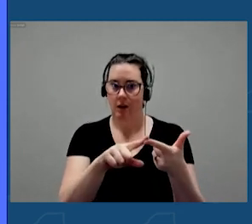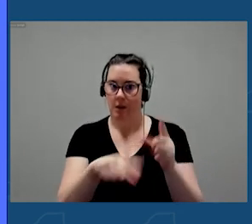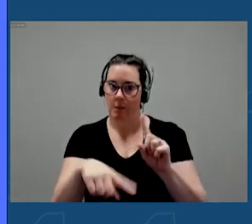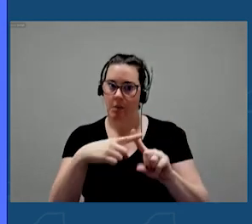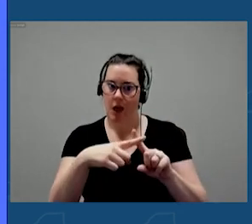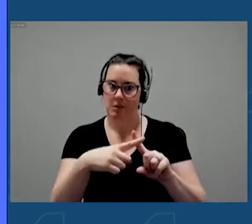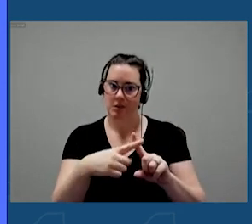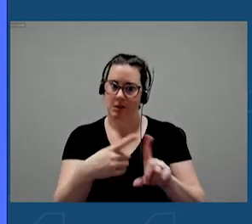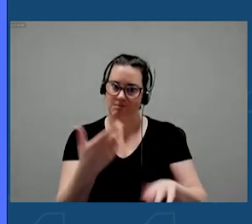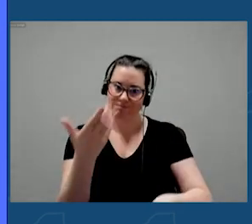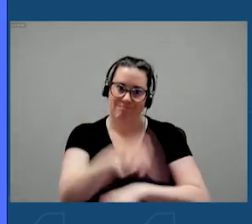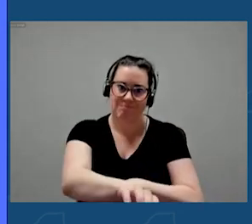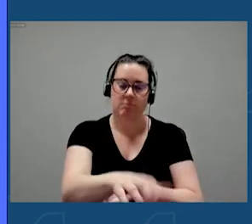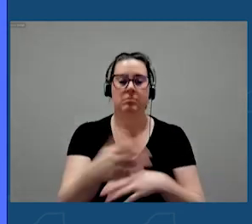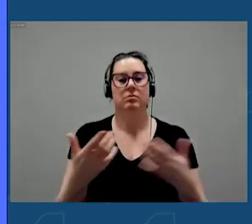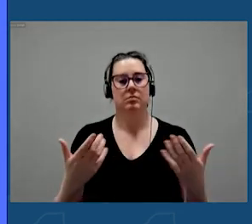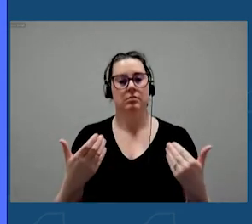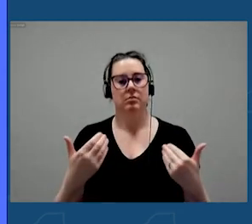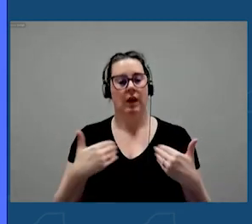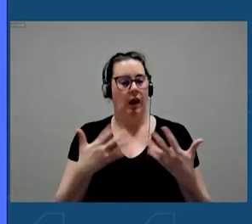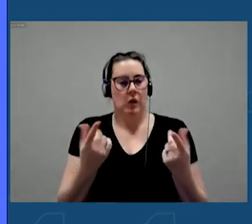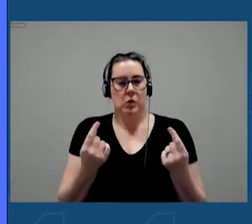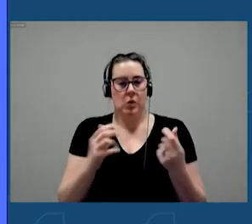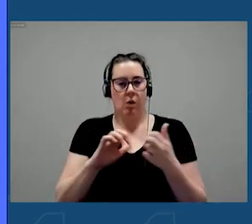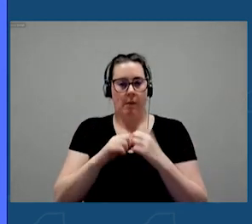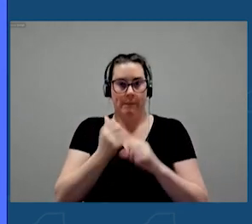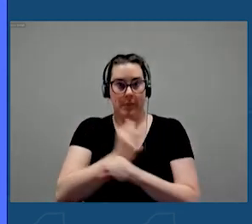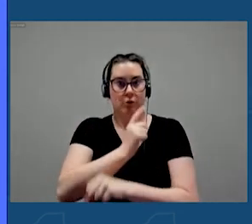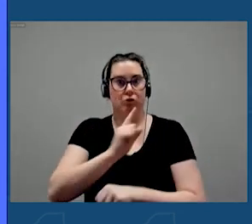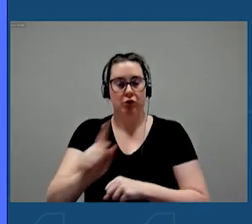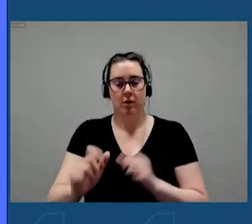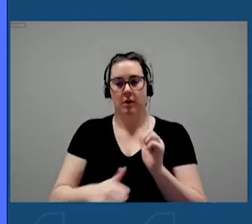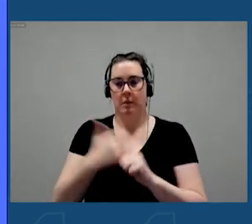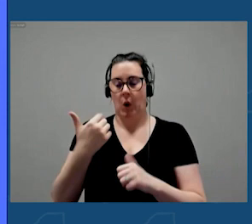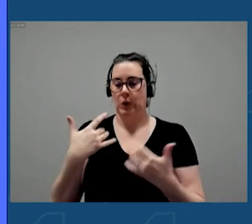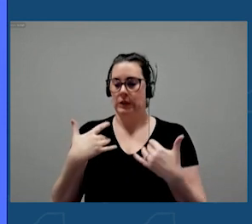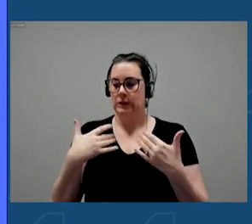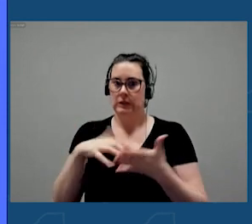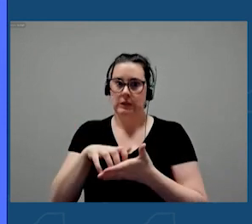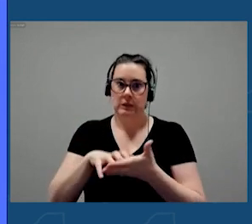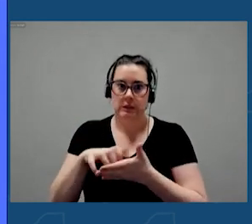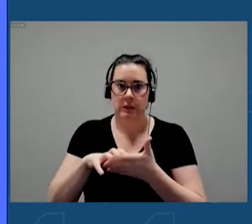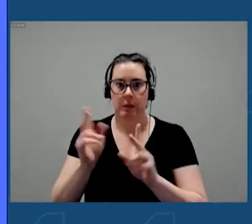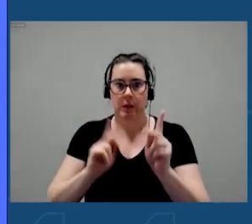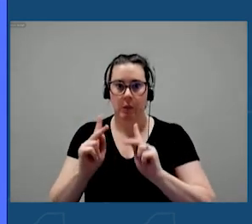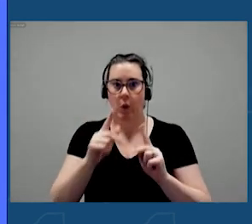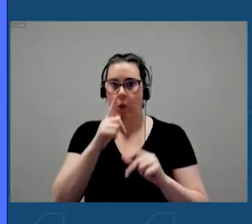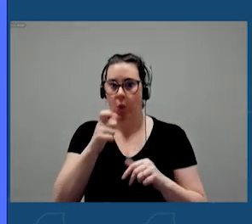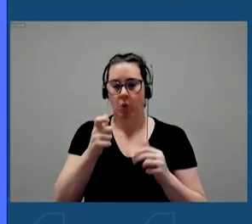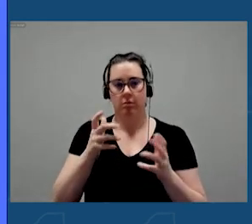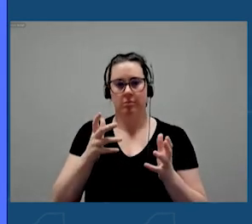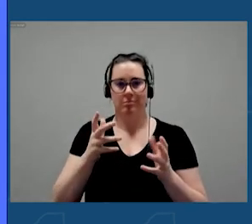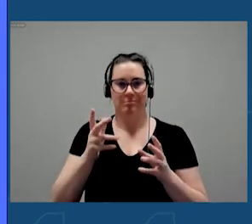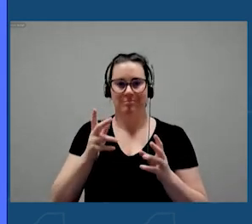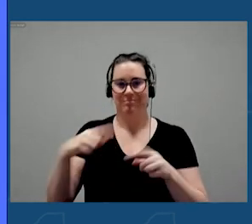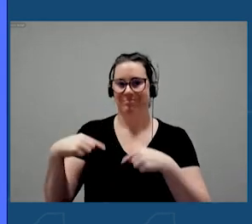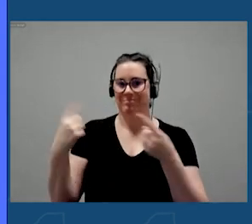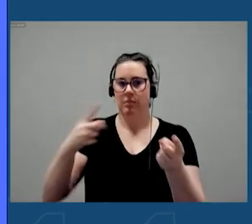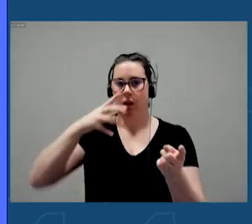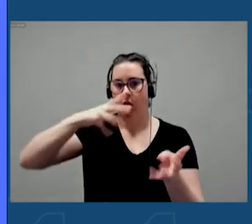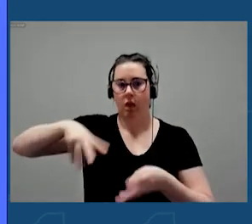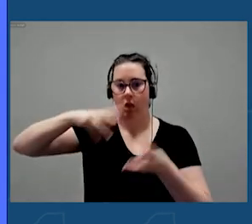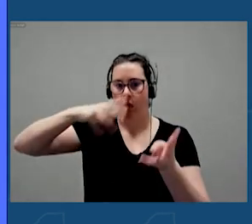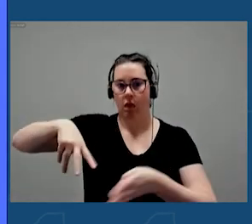that, and what you're doing to make certain that the most vulnerable residents of the state, those who have traditionally been left behind, are part of